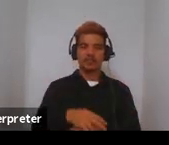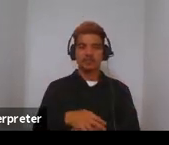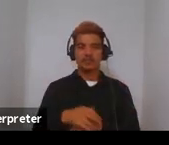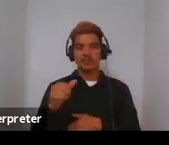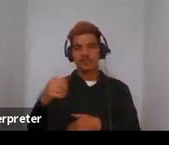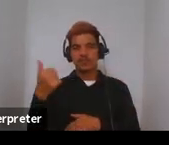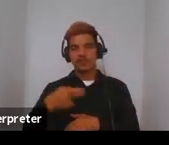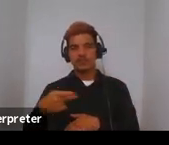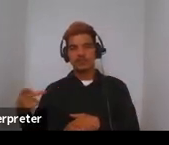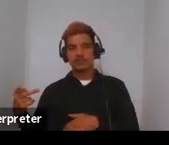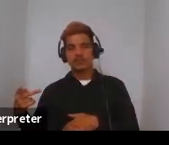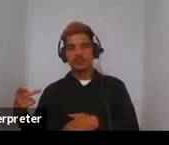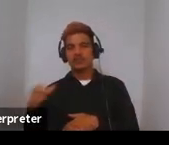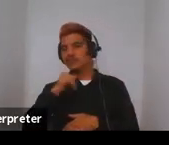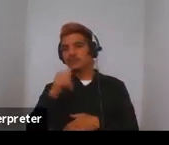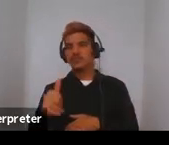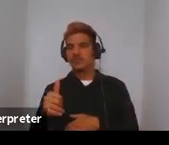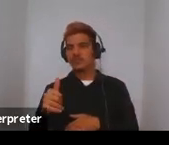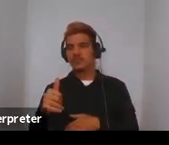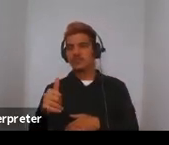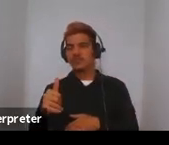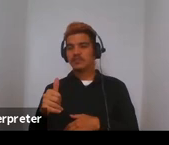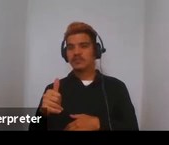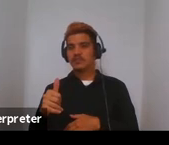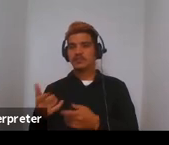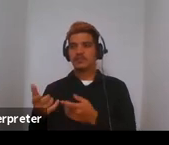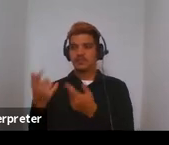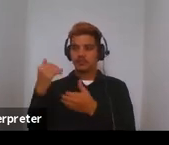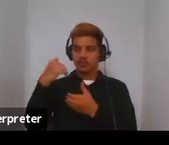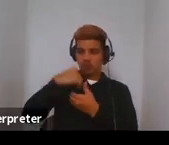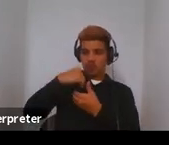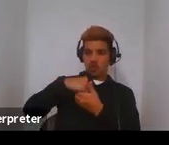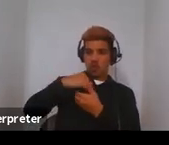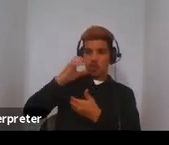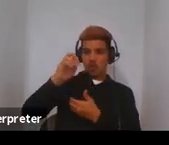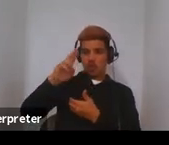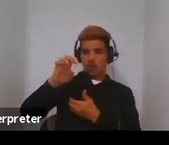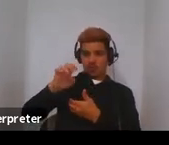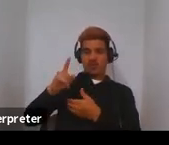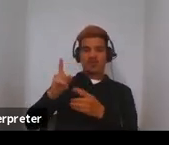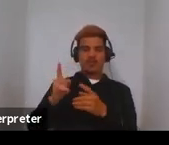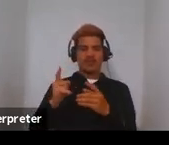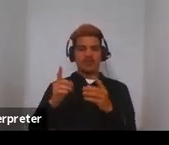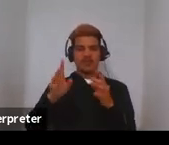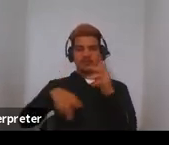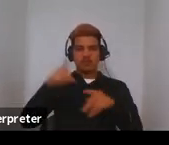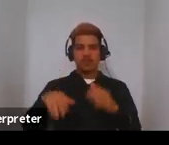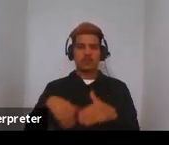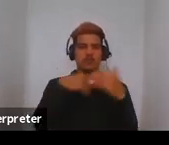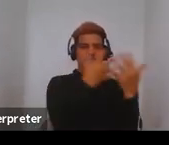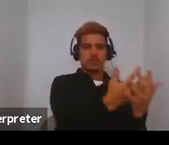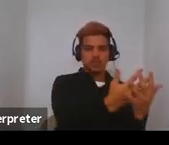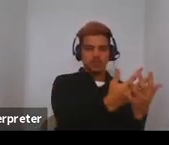Another piece is it's not getting to the core issue. Putting more people in prison has not ended child sexual